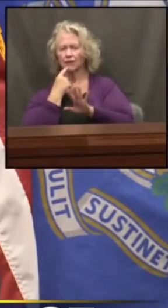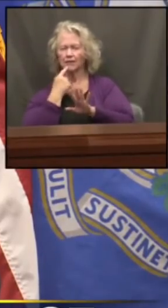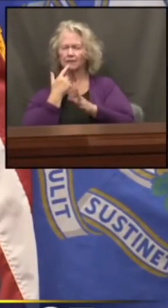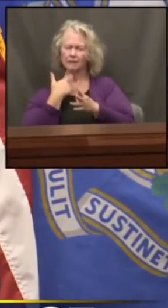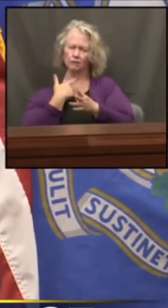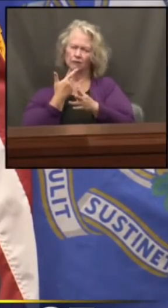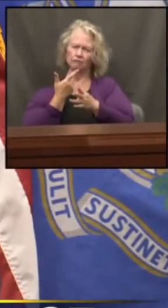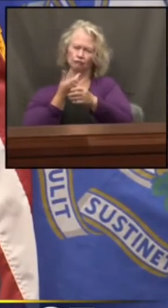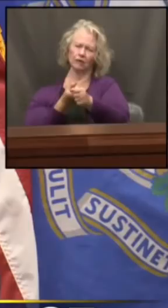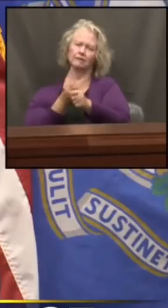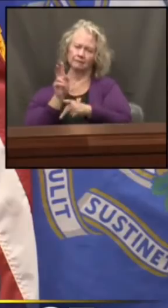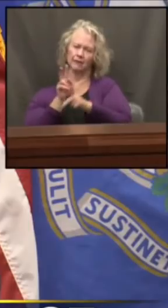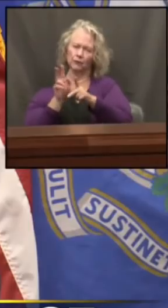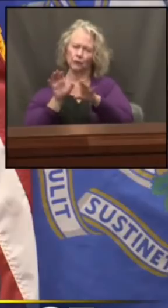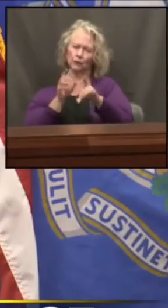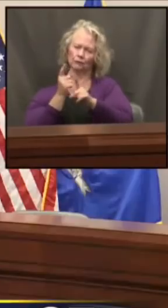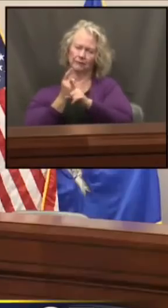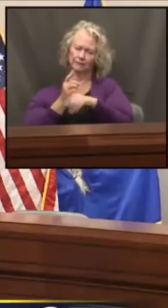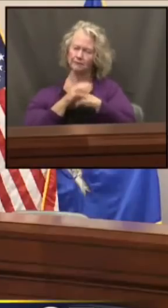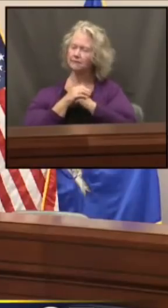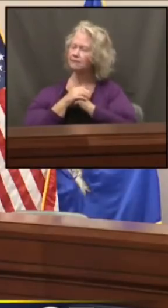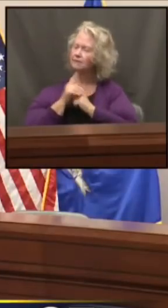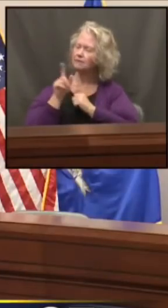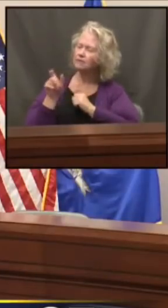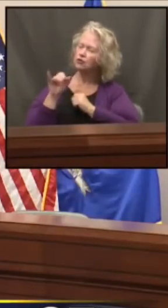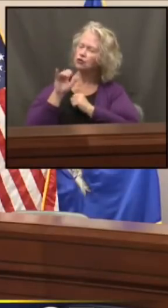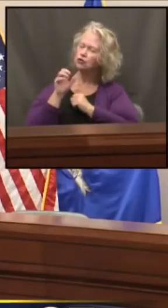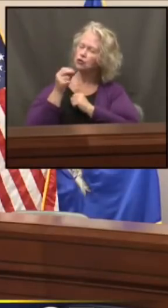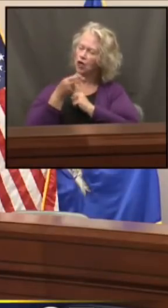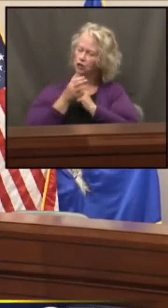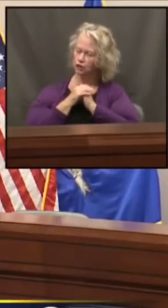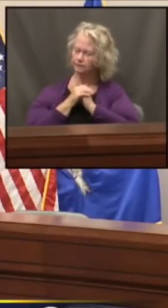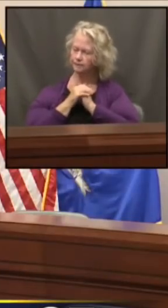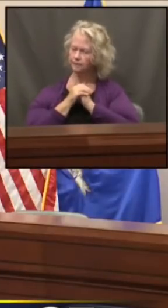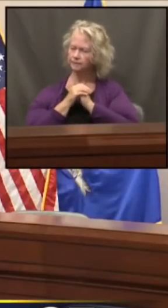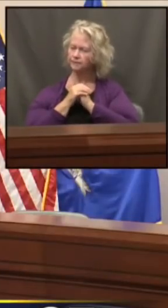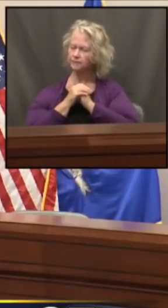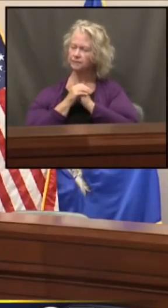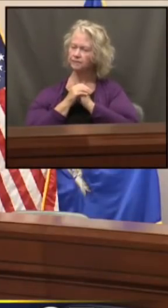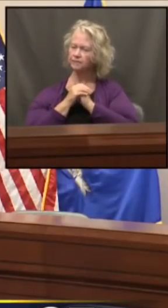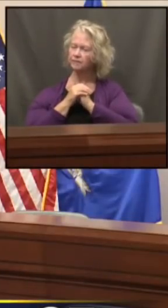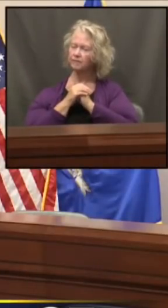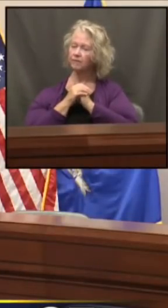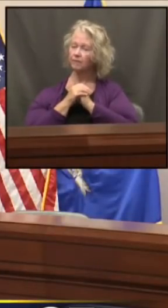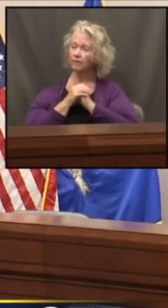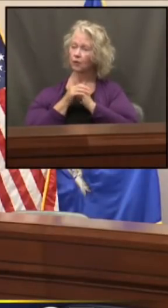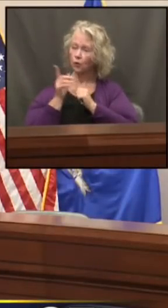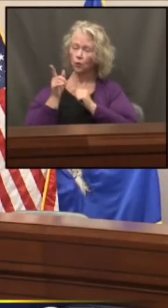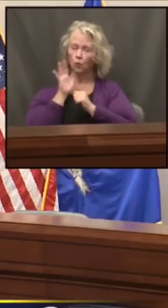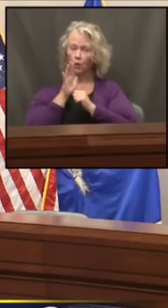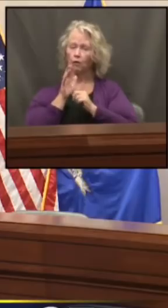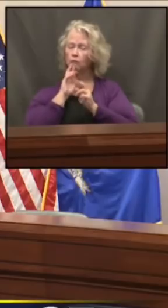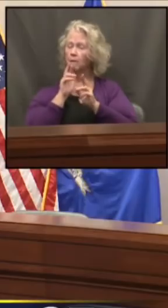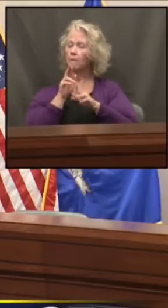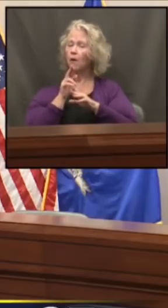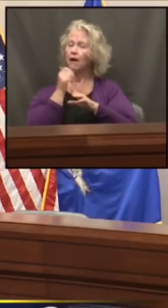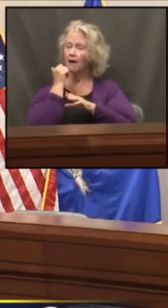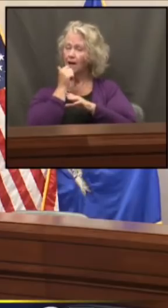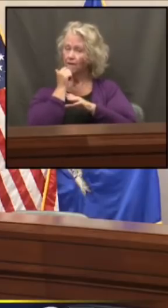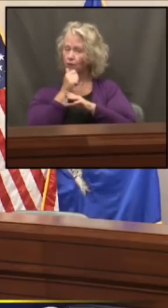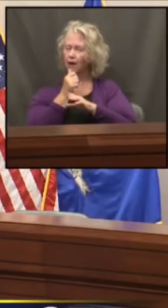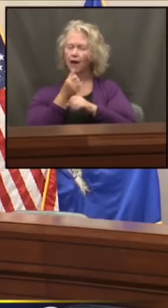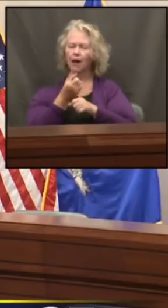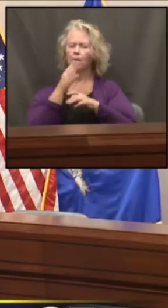do it. And Josh, I just had a question for you. So the state reports every day what percentage of hospitalized patients